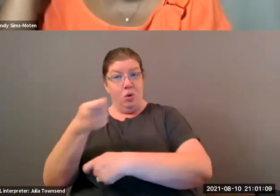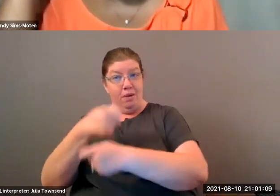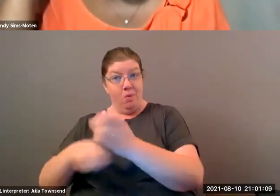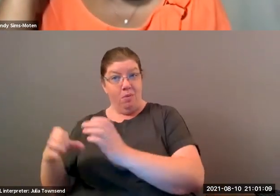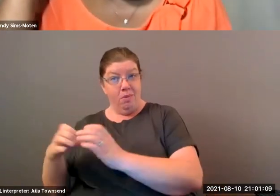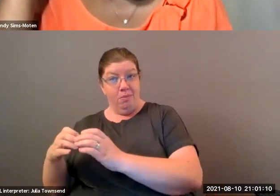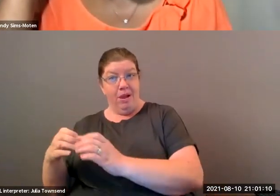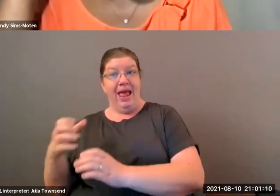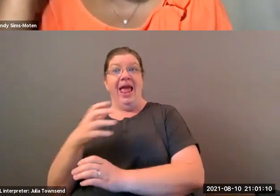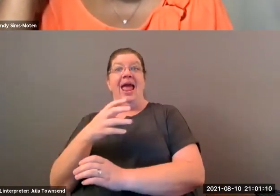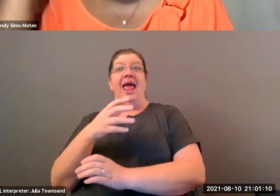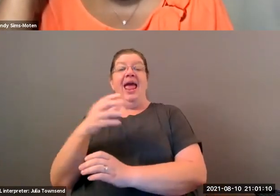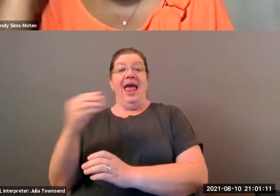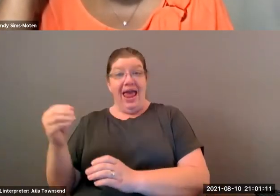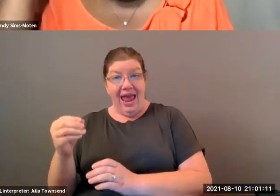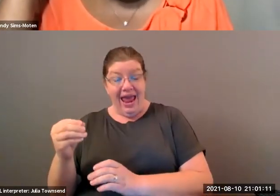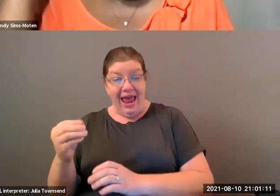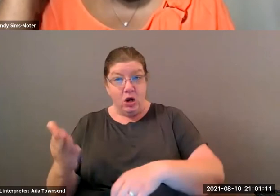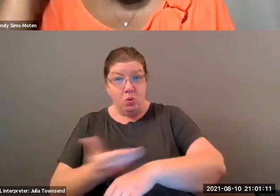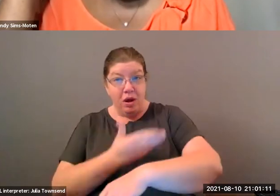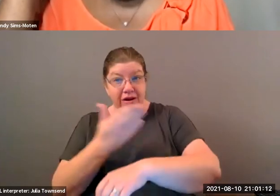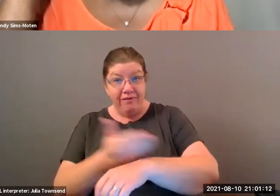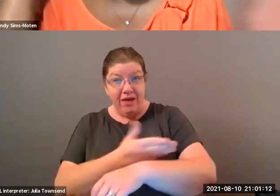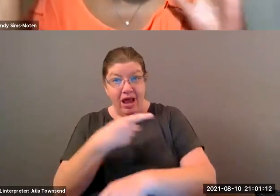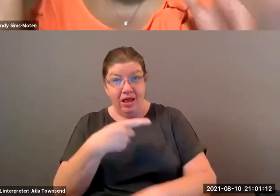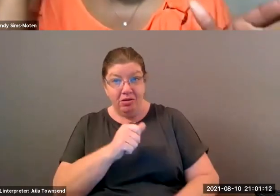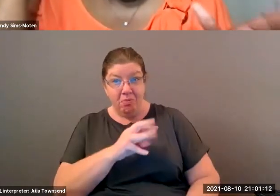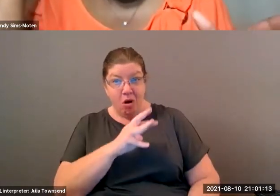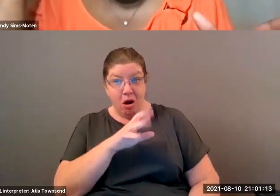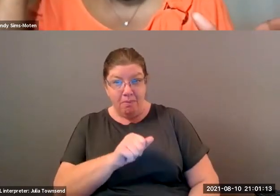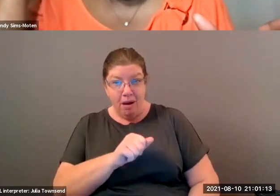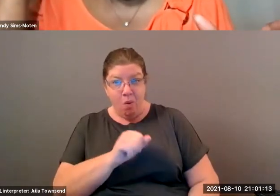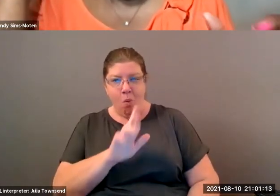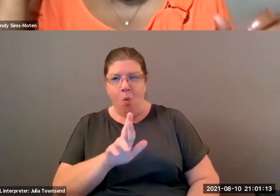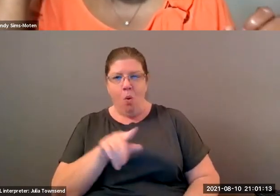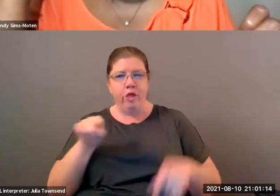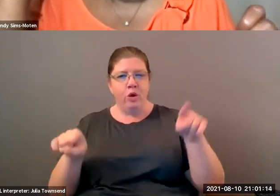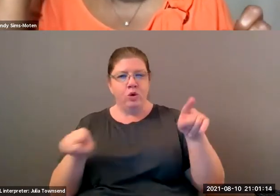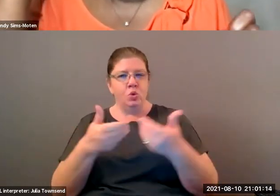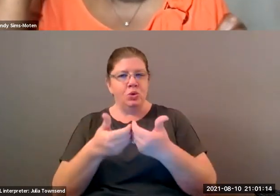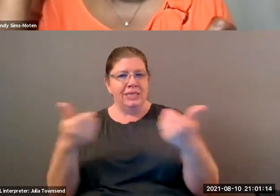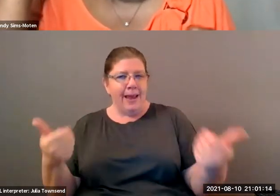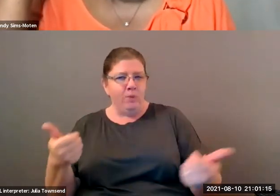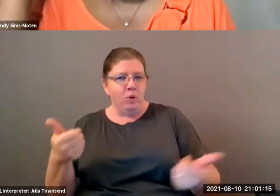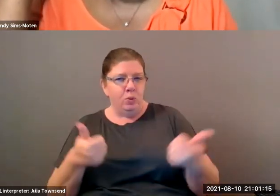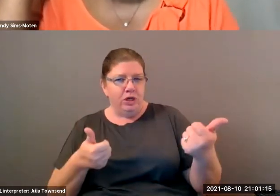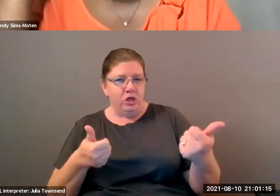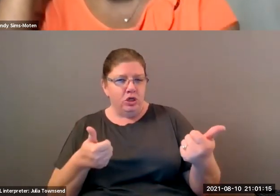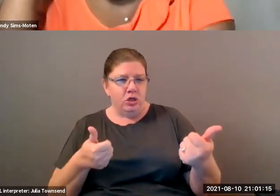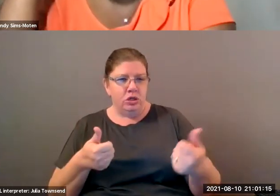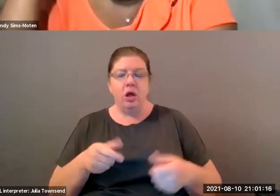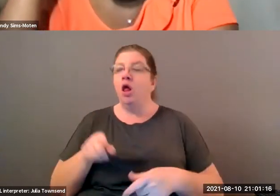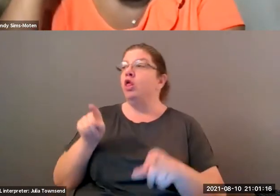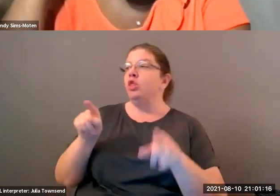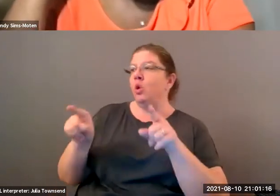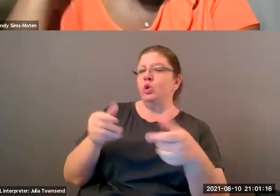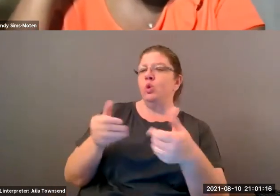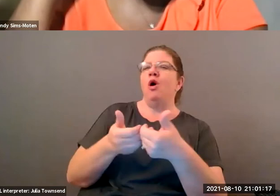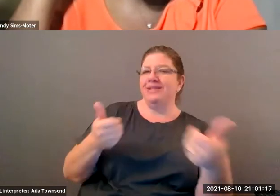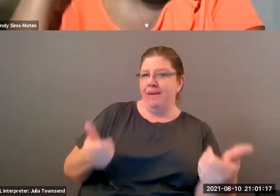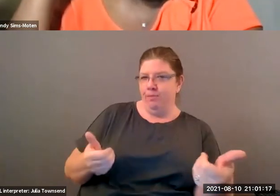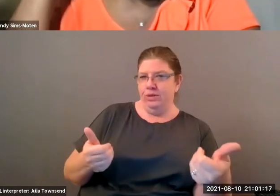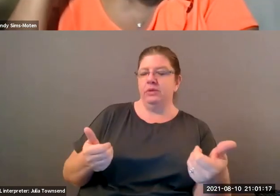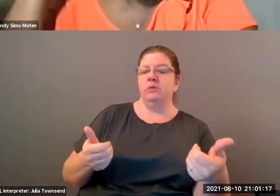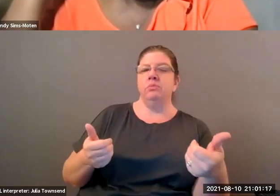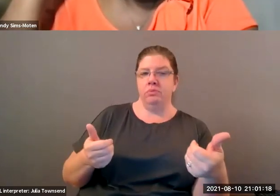and then look at renovating the Parma site, or are they two different things? They are two different things. So there